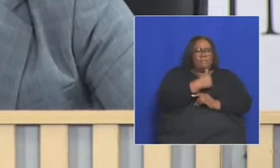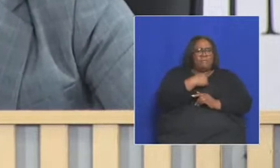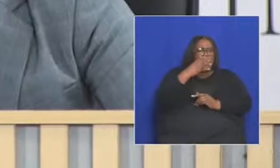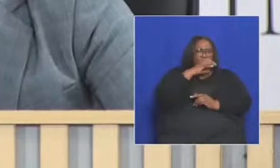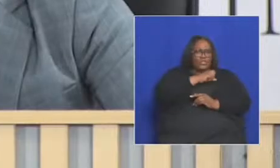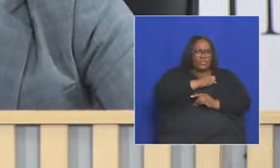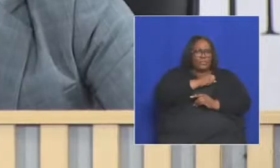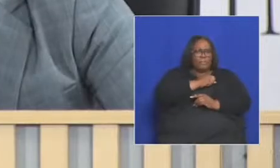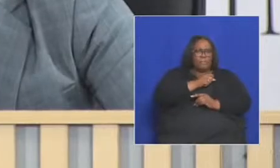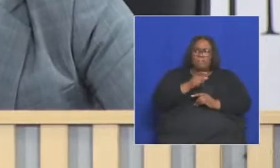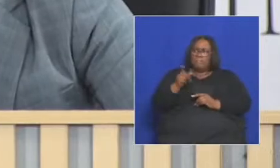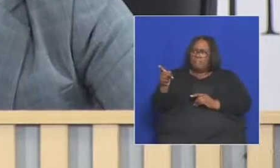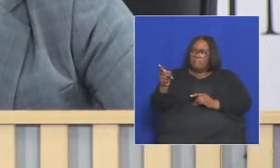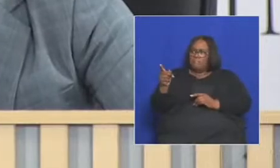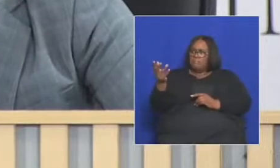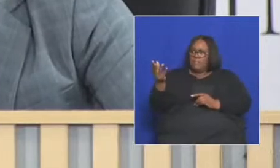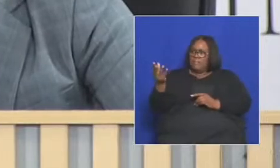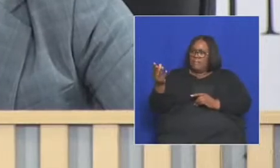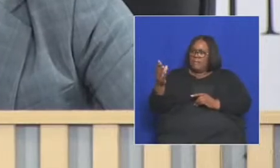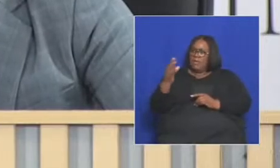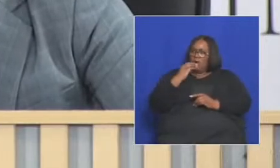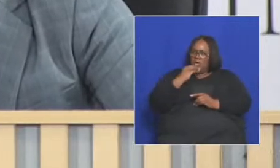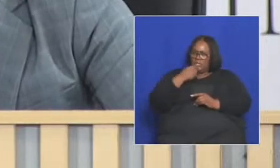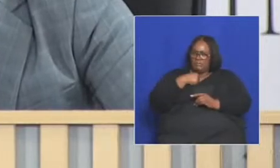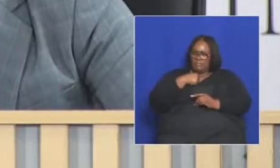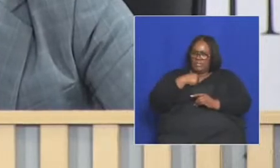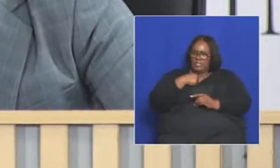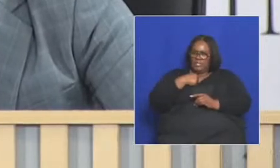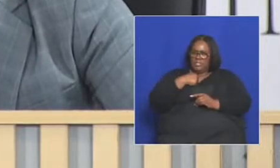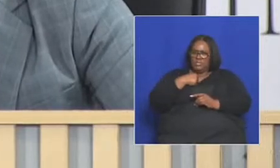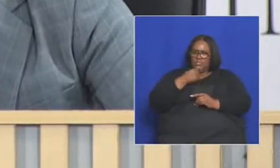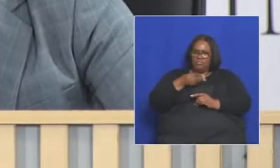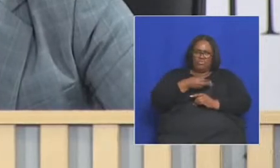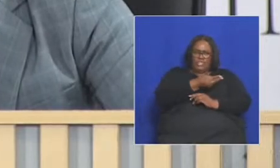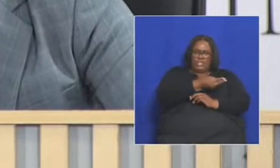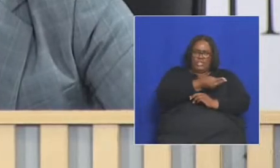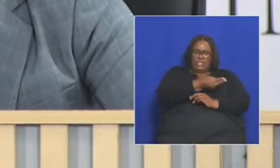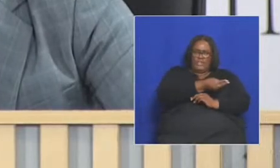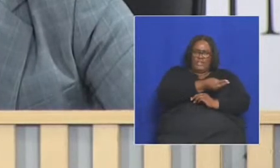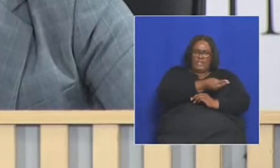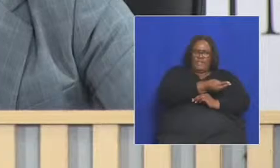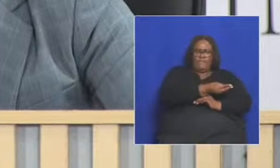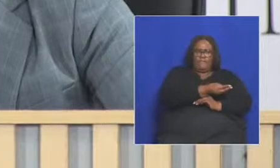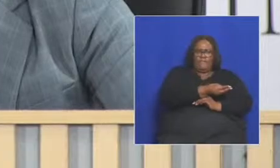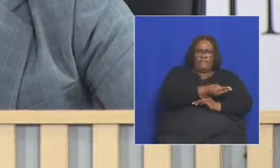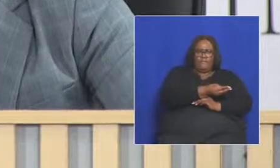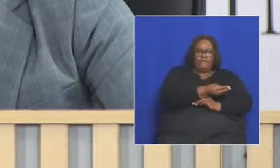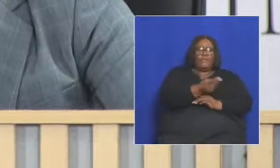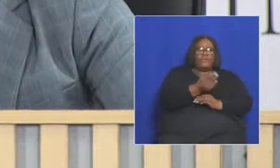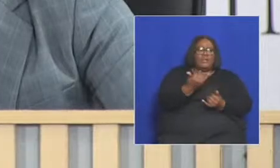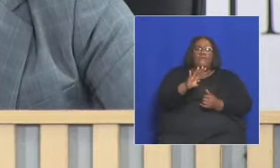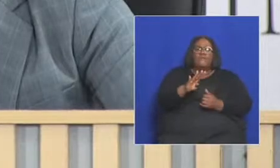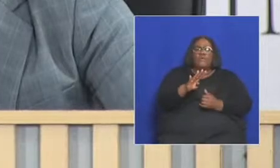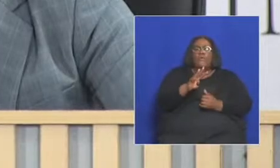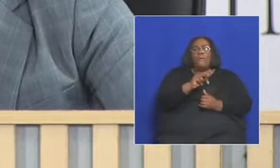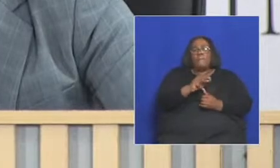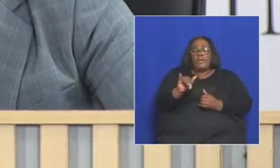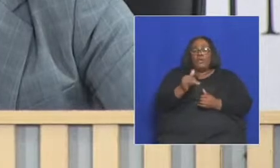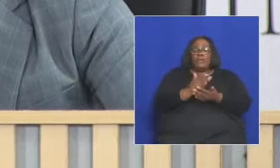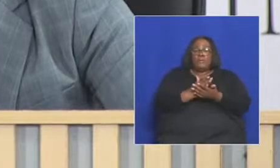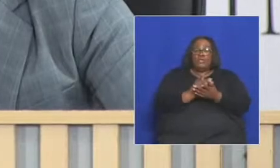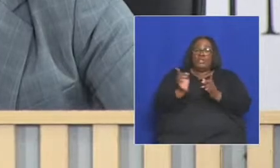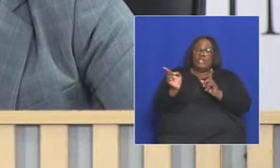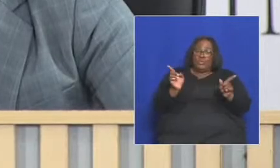send the proof of payment to Mr. Msibi. So now we have left the payment of 4 million between Mr. Msibi and Mr.